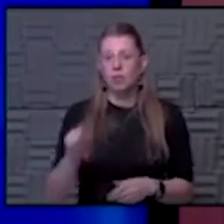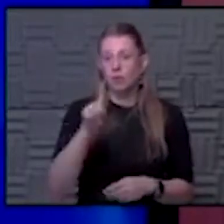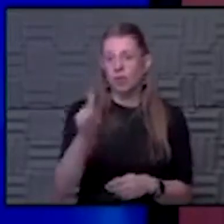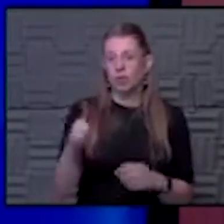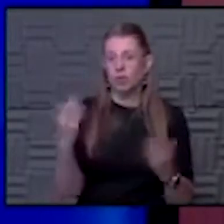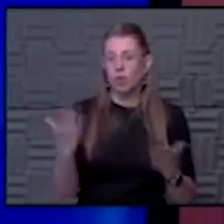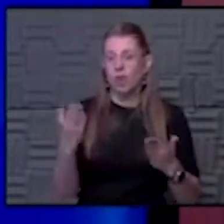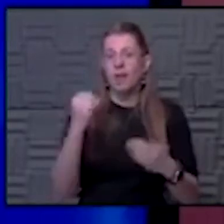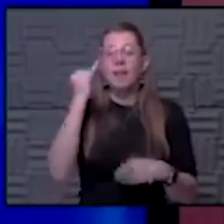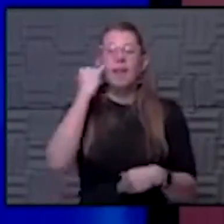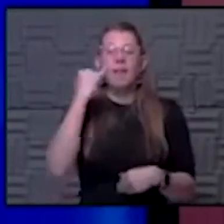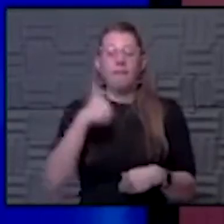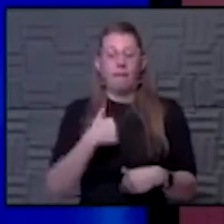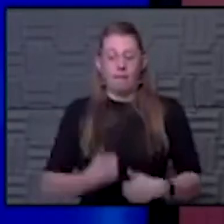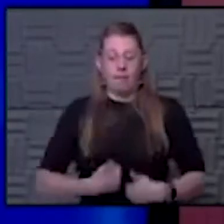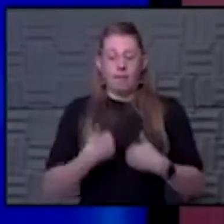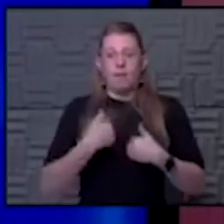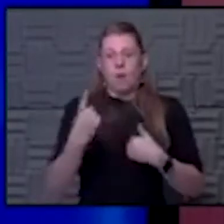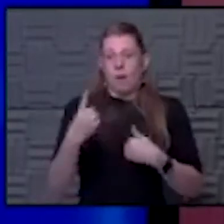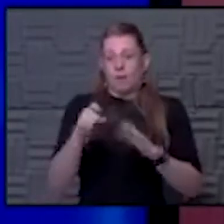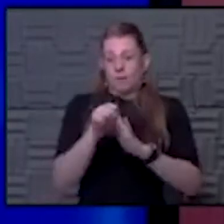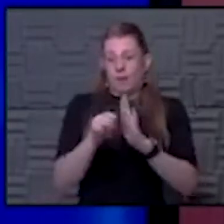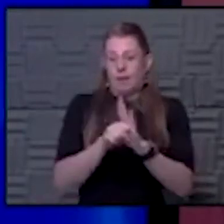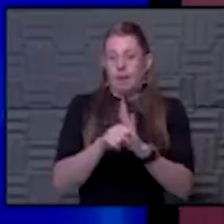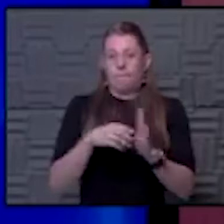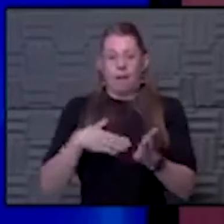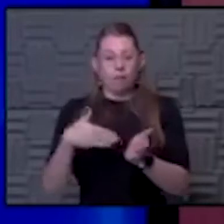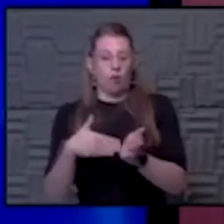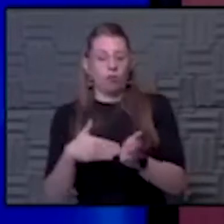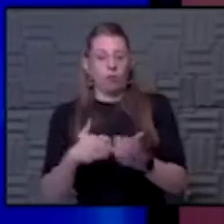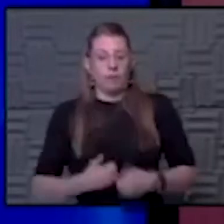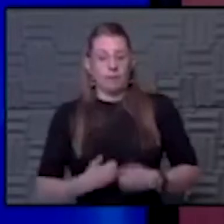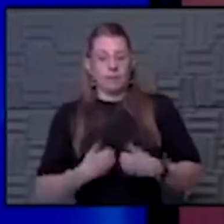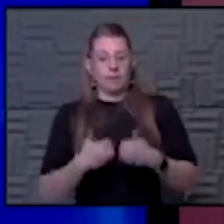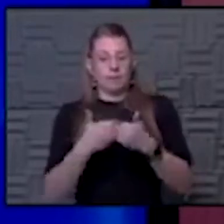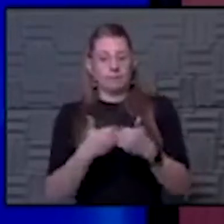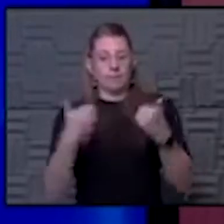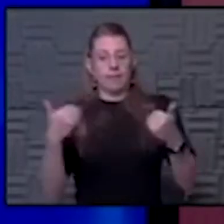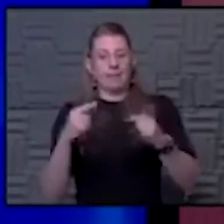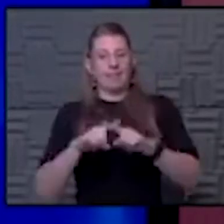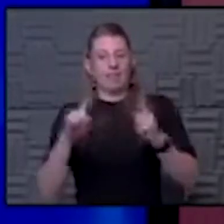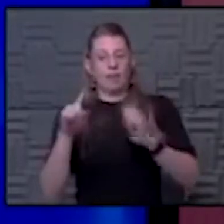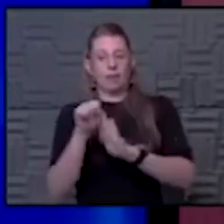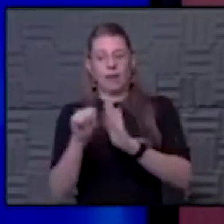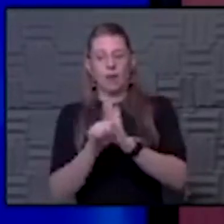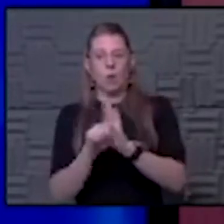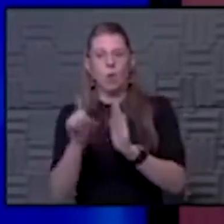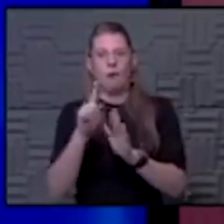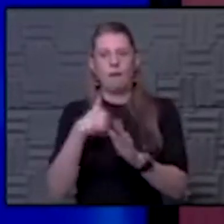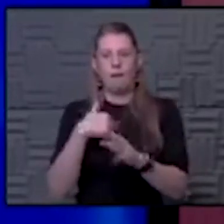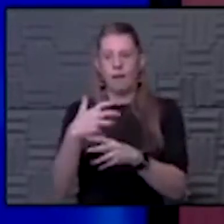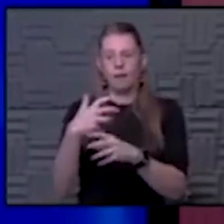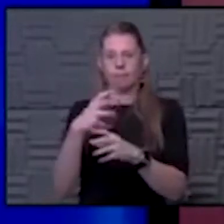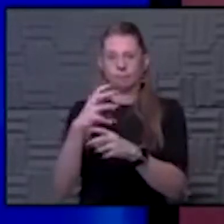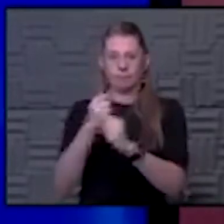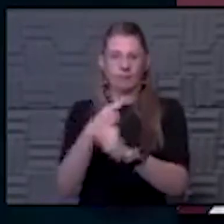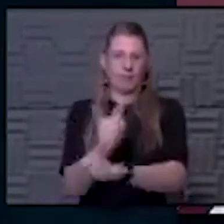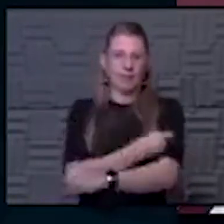question is, if I live in one state and my doctor is in another, where do I go to get the vaccine?